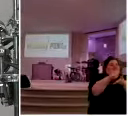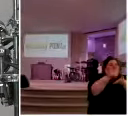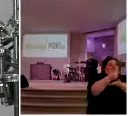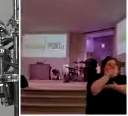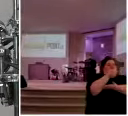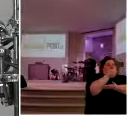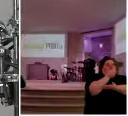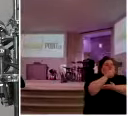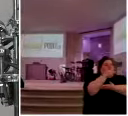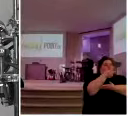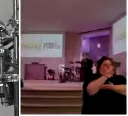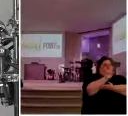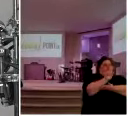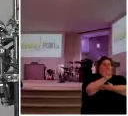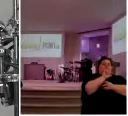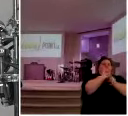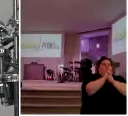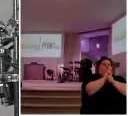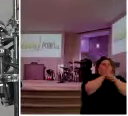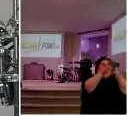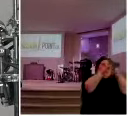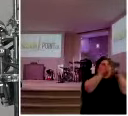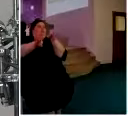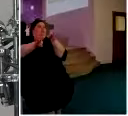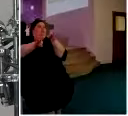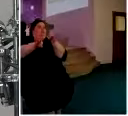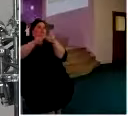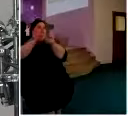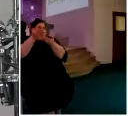really simple. And